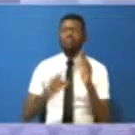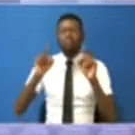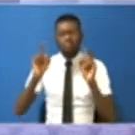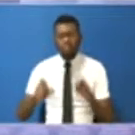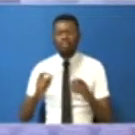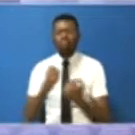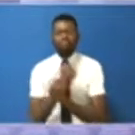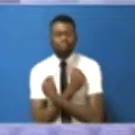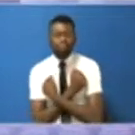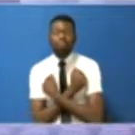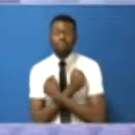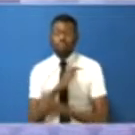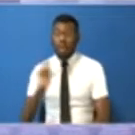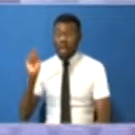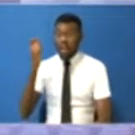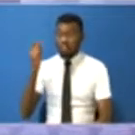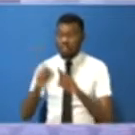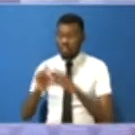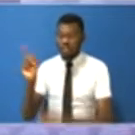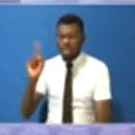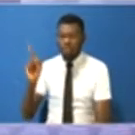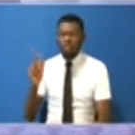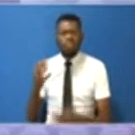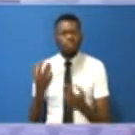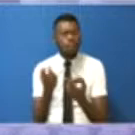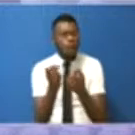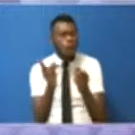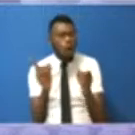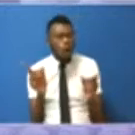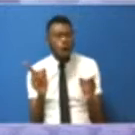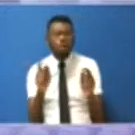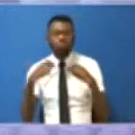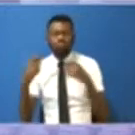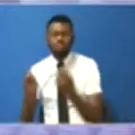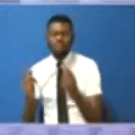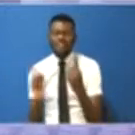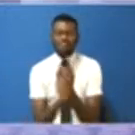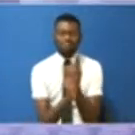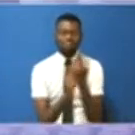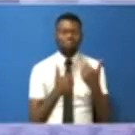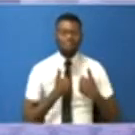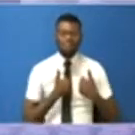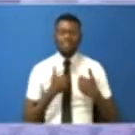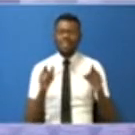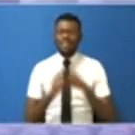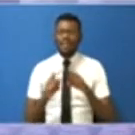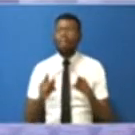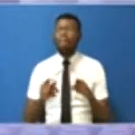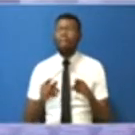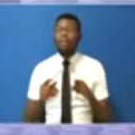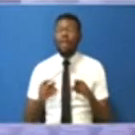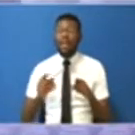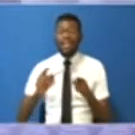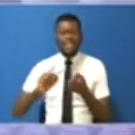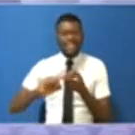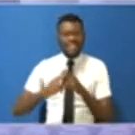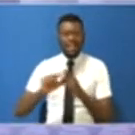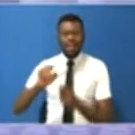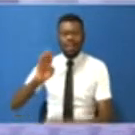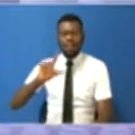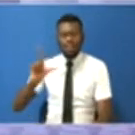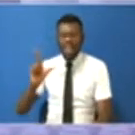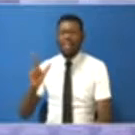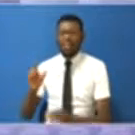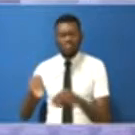patriotic even as we're in nairobi we have people from all across the country on top of that i can list you the bills i brought the startup bill about the prompt